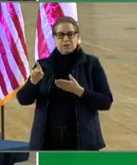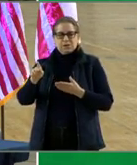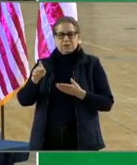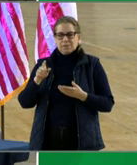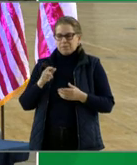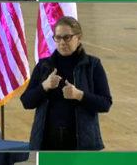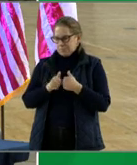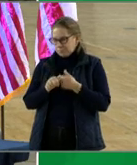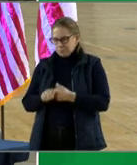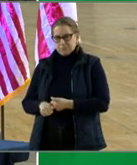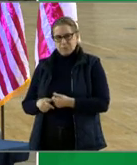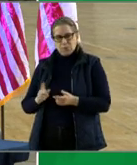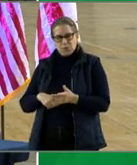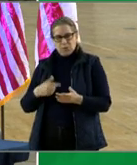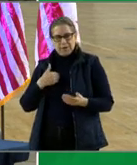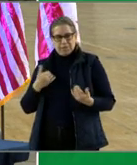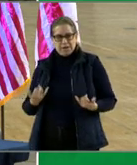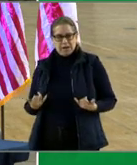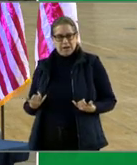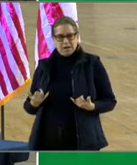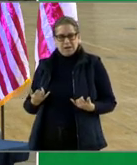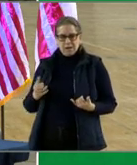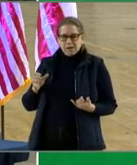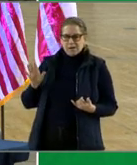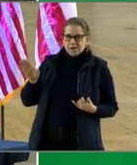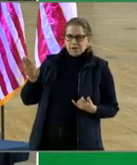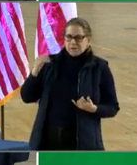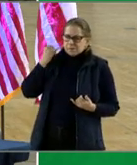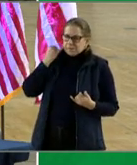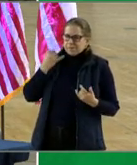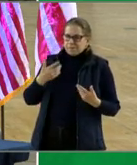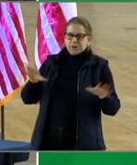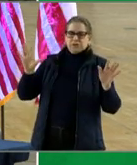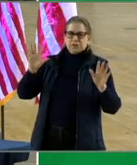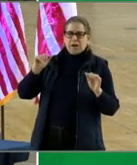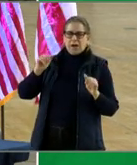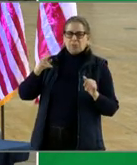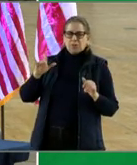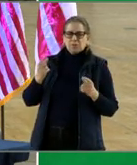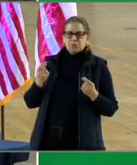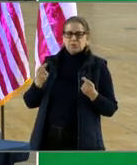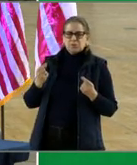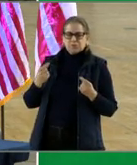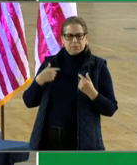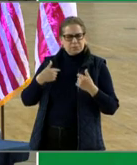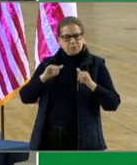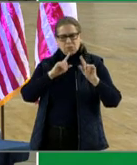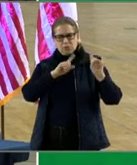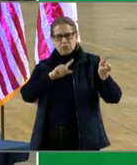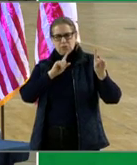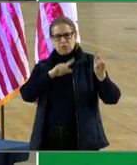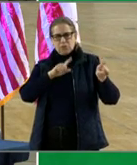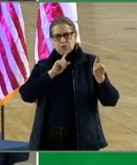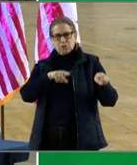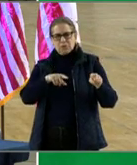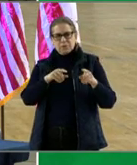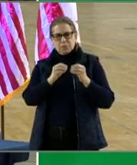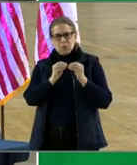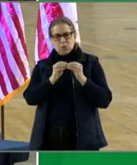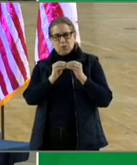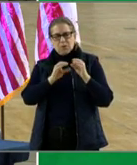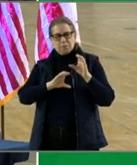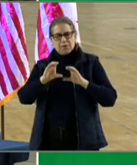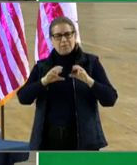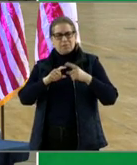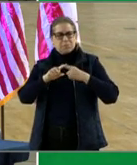Okay. But what happens after April, I think is his Oh, question. okay. 'Cause So we don't have- we continue to order, and if those vendors then get into